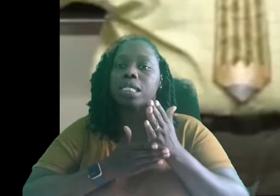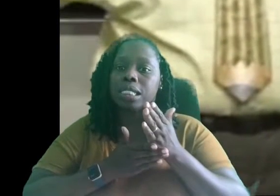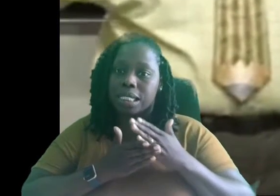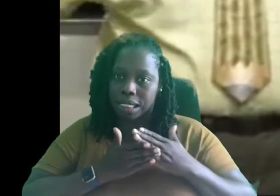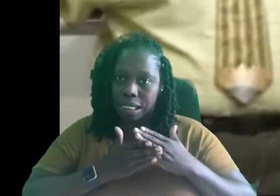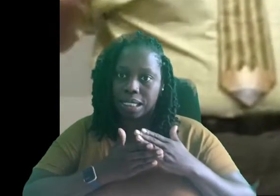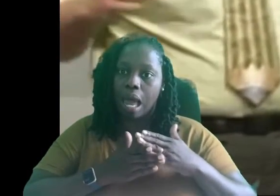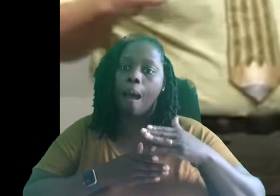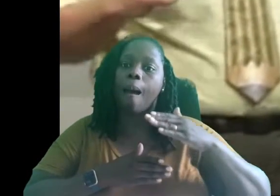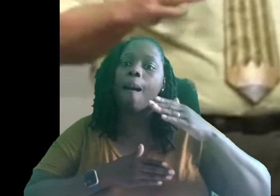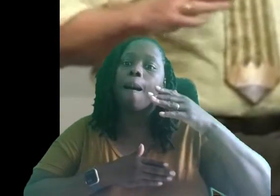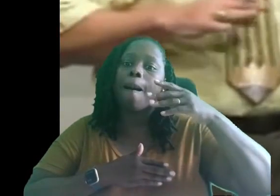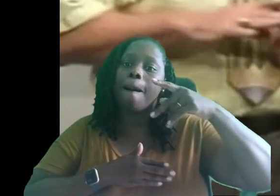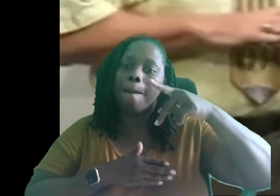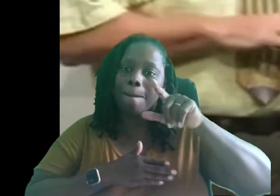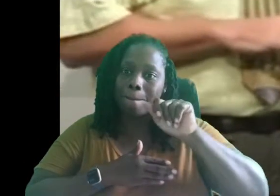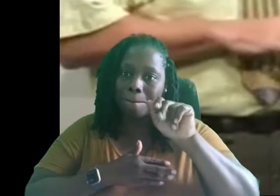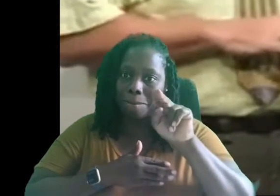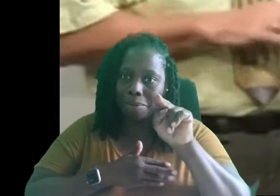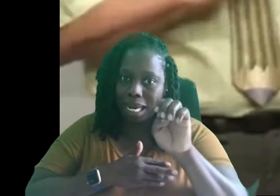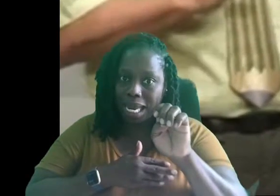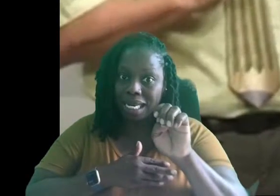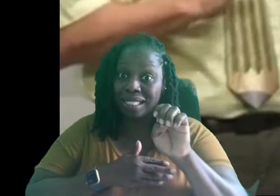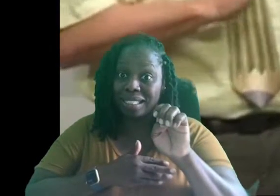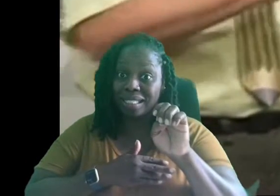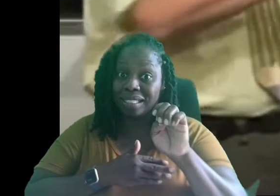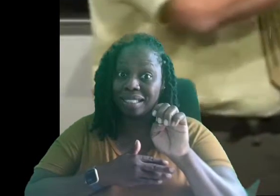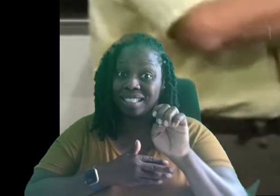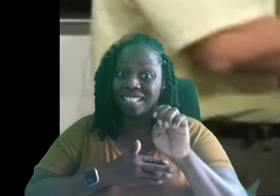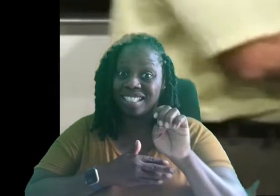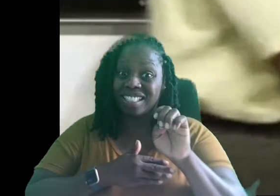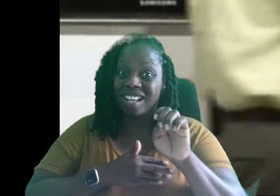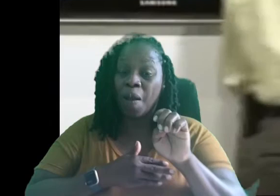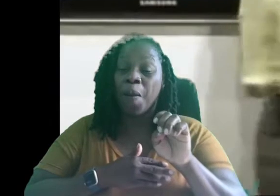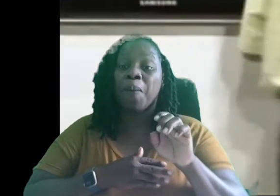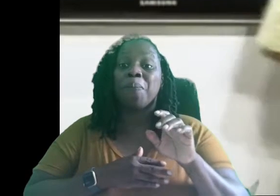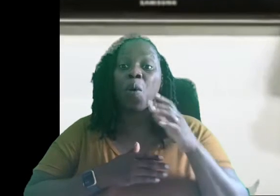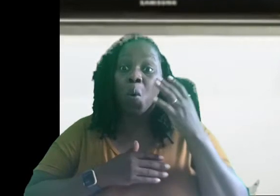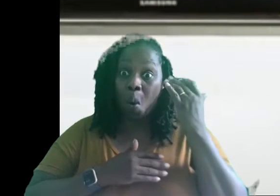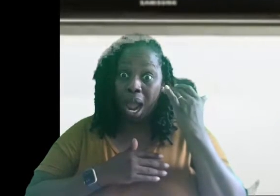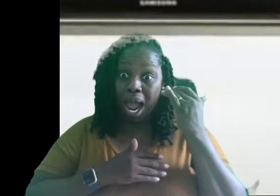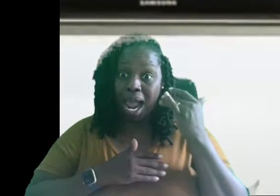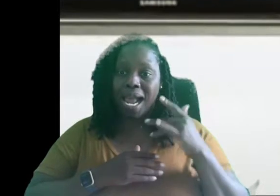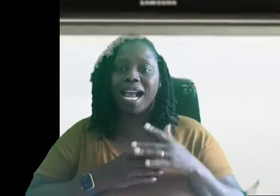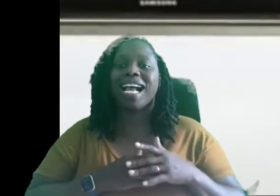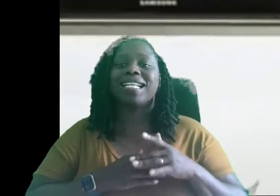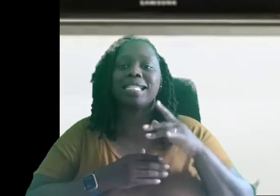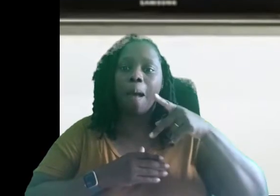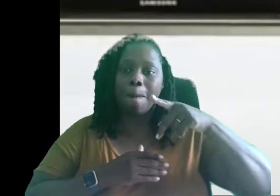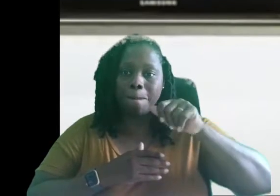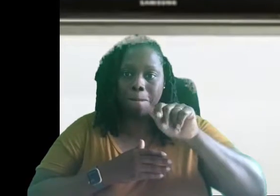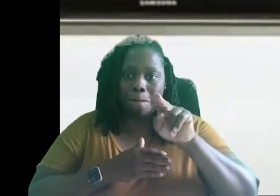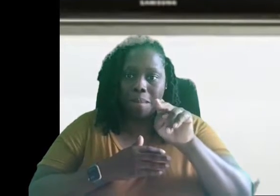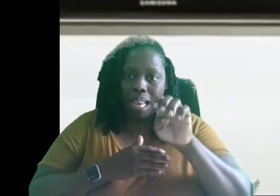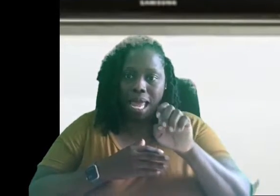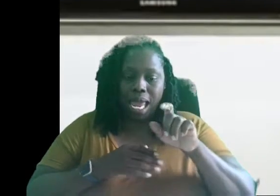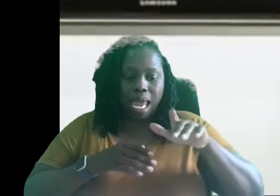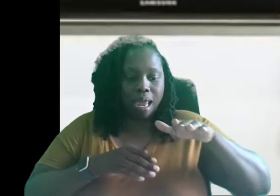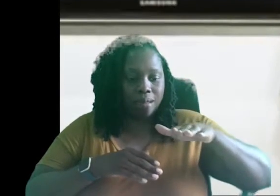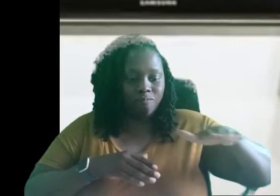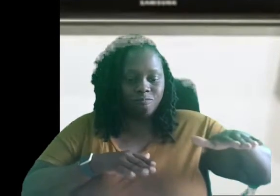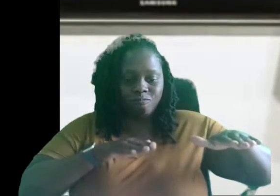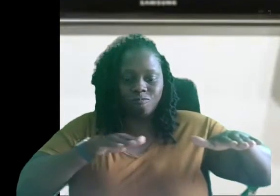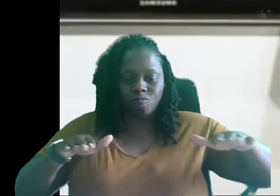of this room are portions of planes, but they are only portions because these planes go